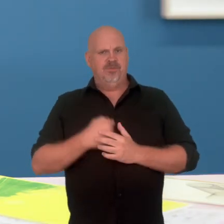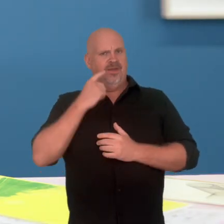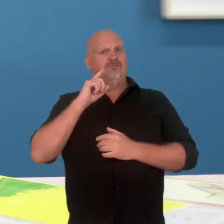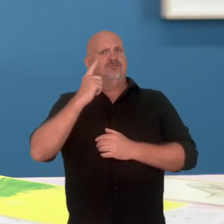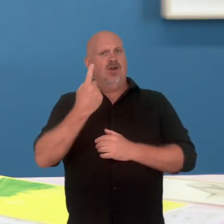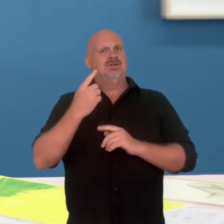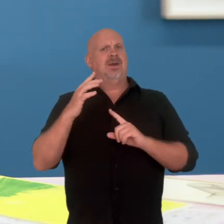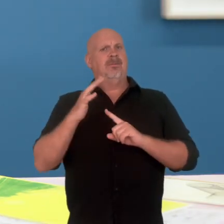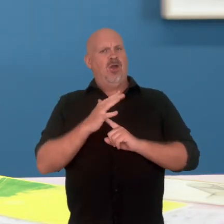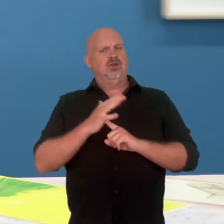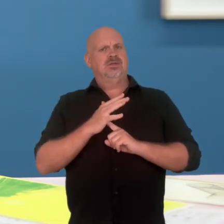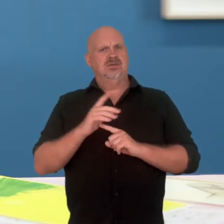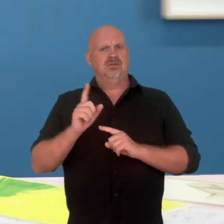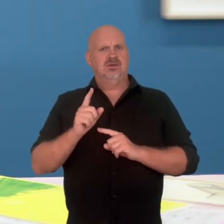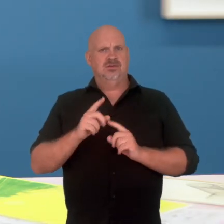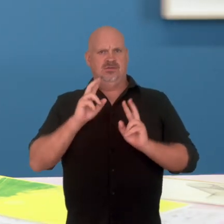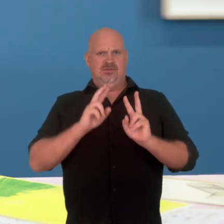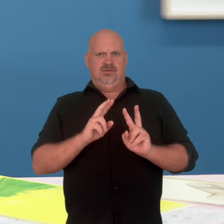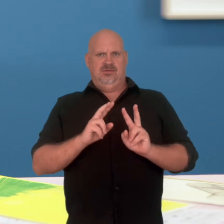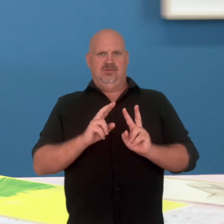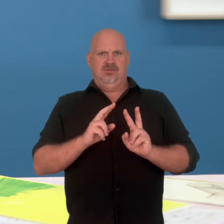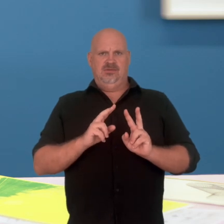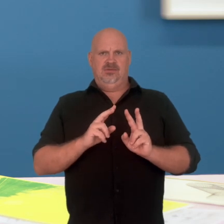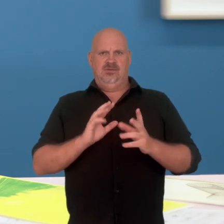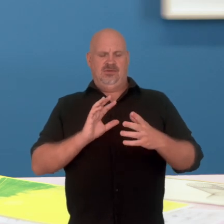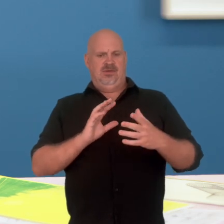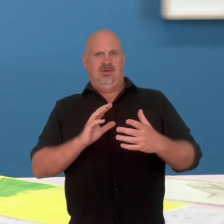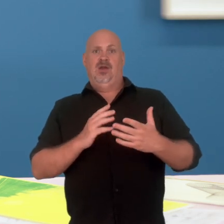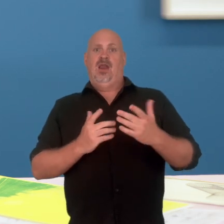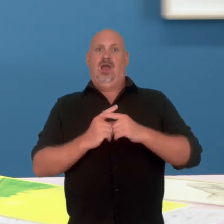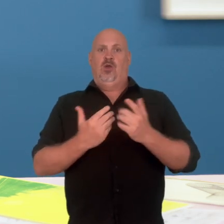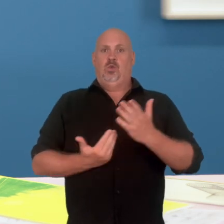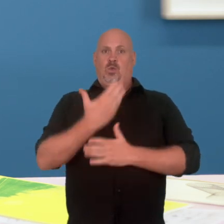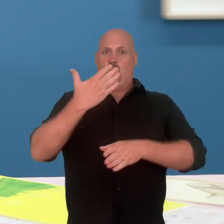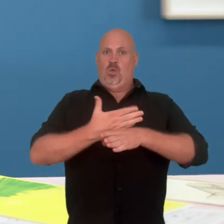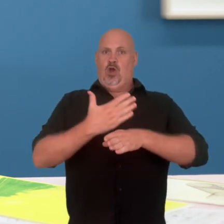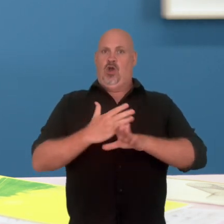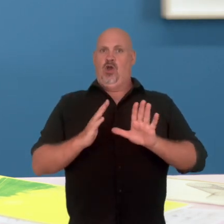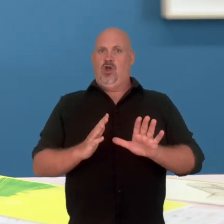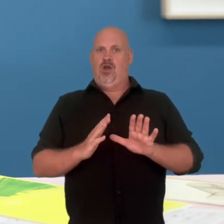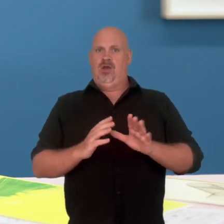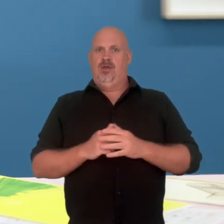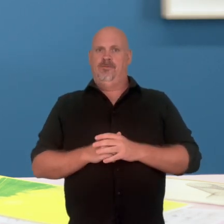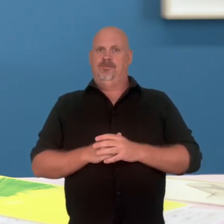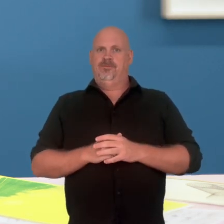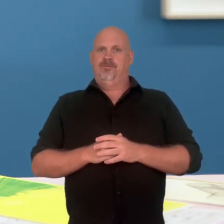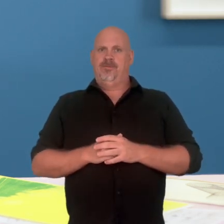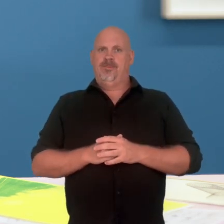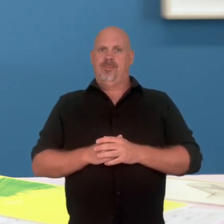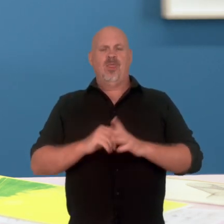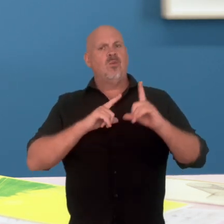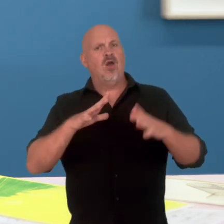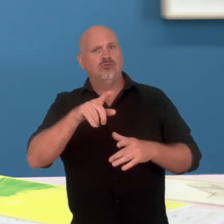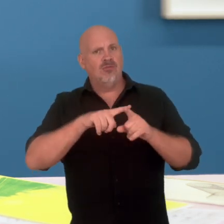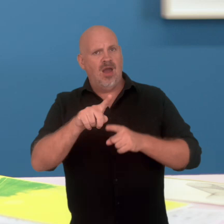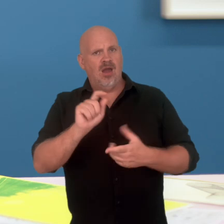like engage with it as a new work again. So why don't you try coloring in yours, and then we'll come